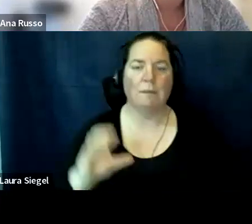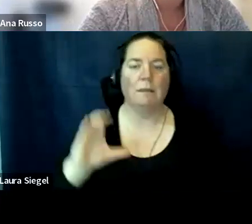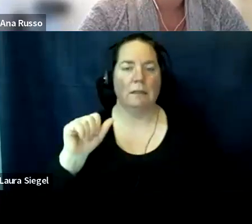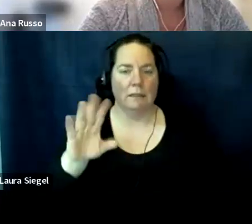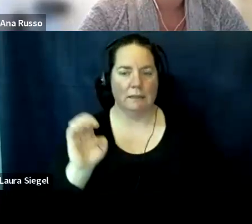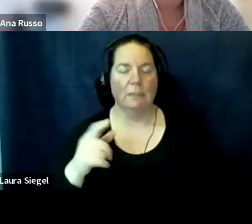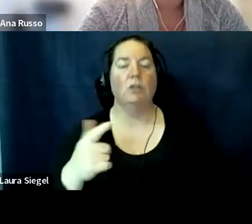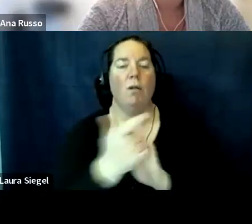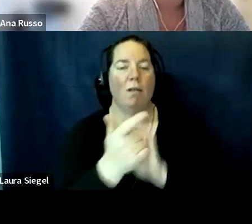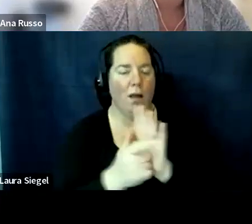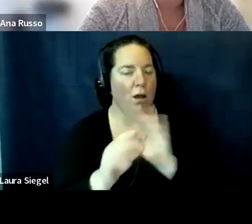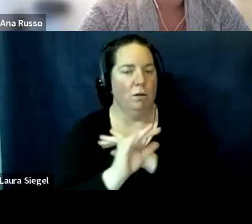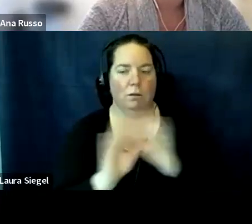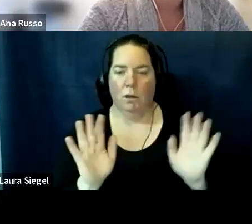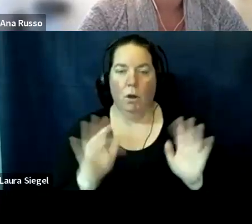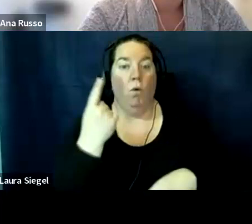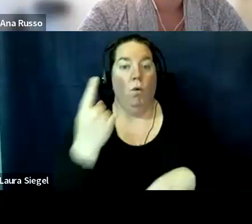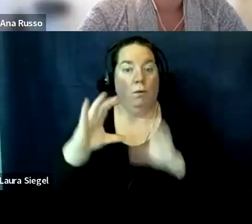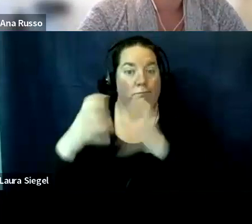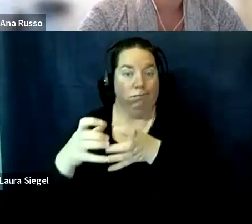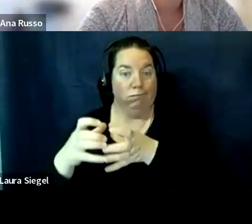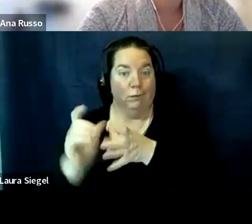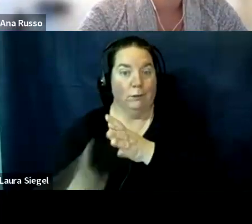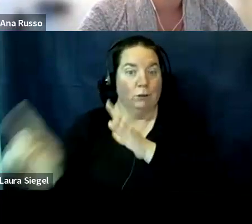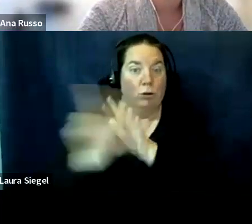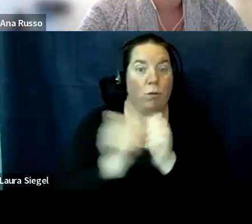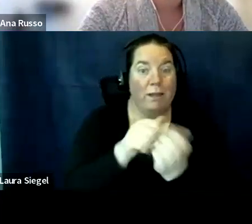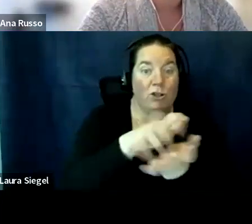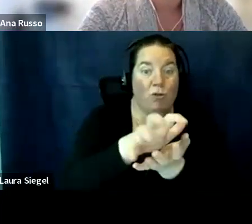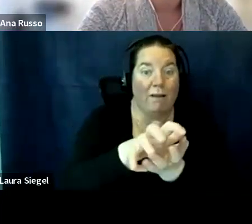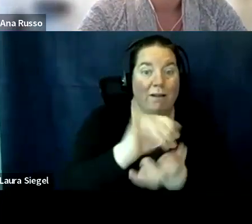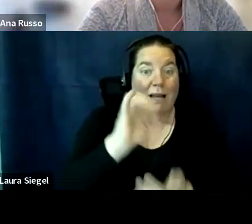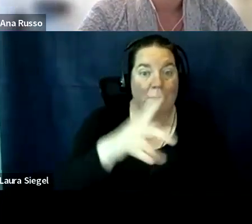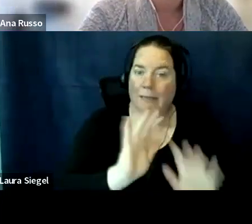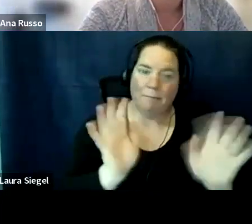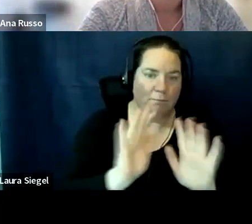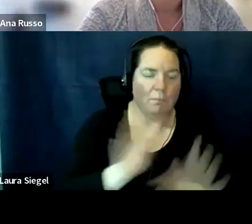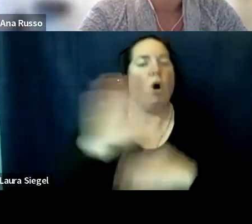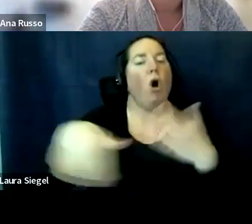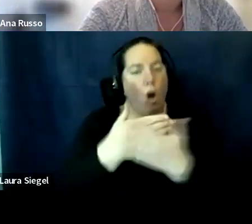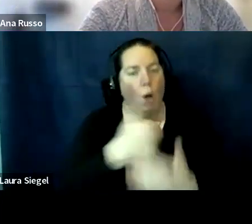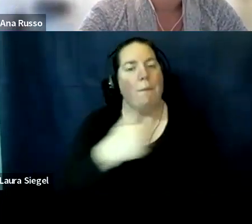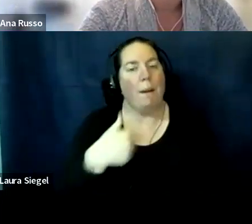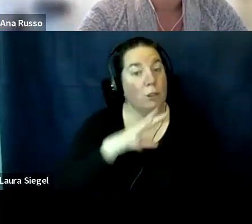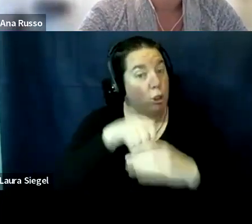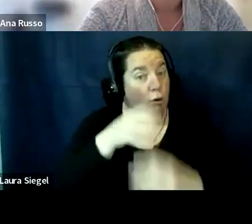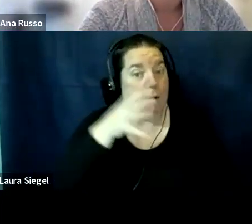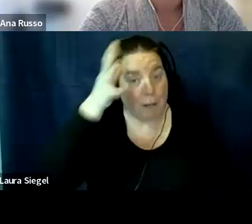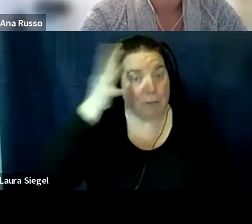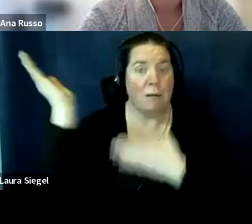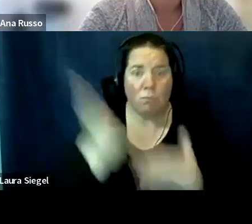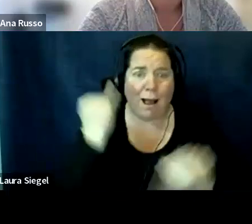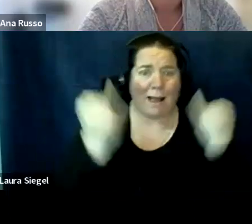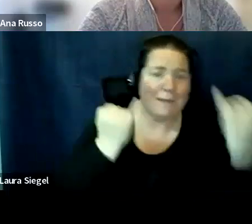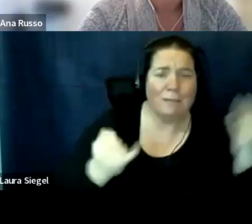per law, no one party should come to the meeting with a drafted IEP, but all members, including the parents, can bring ideas,